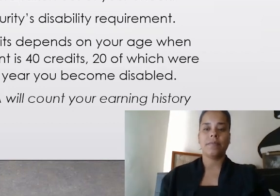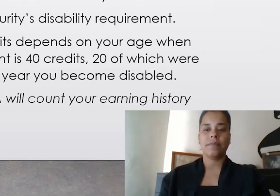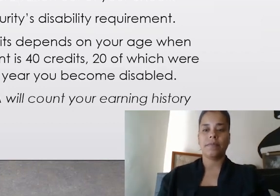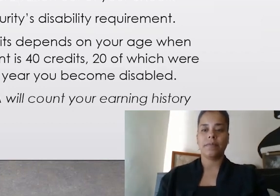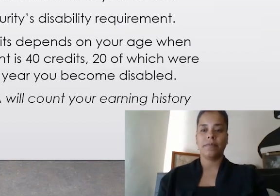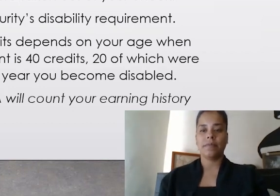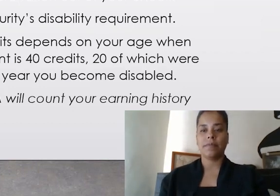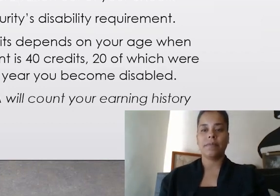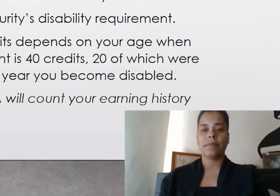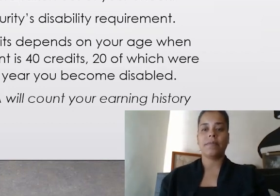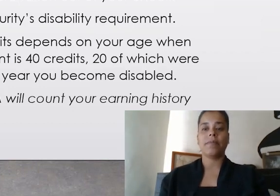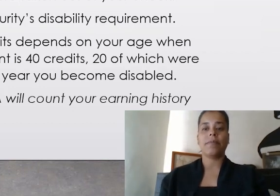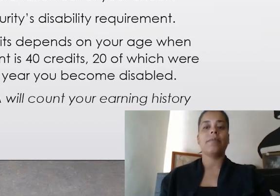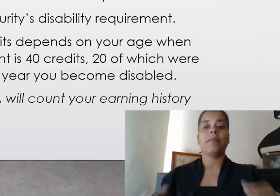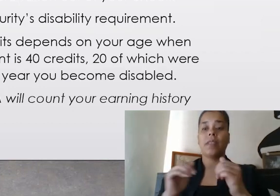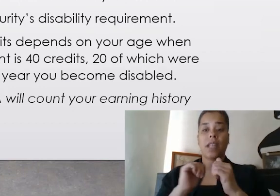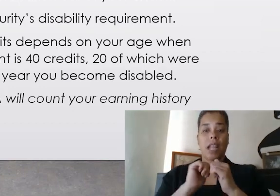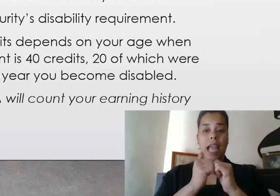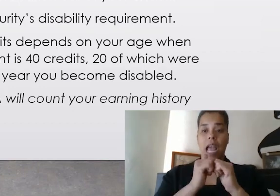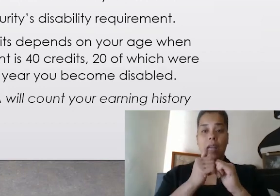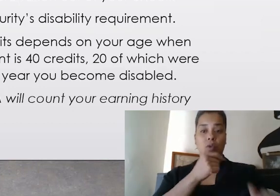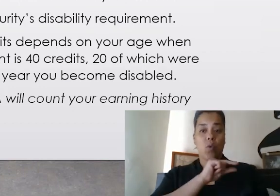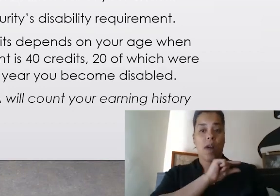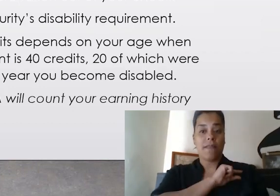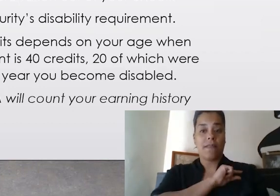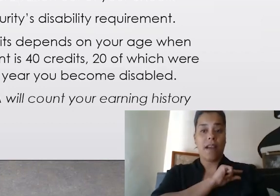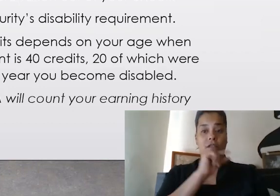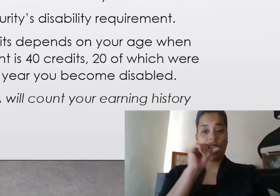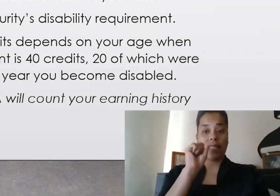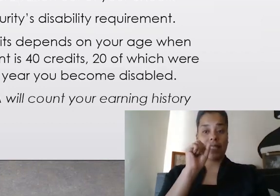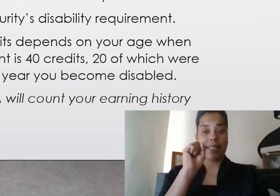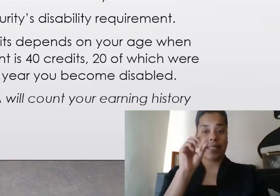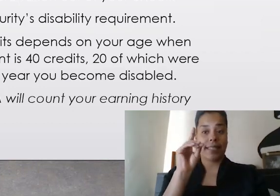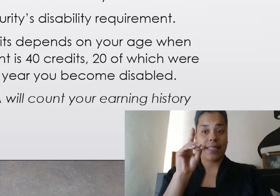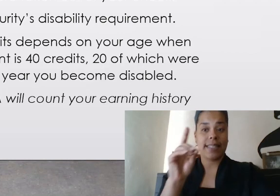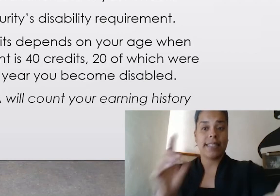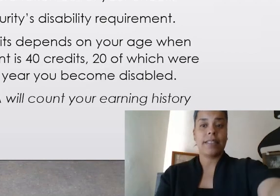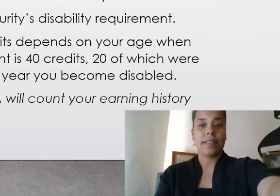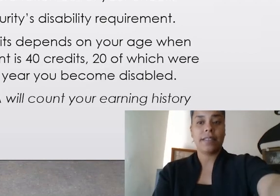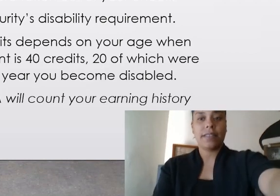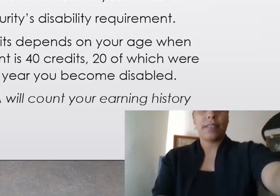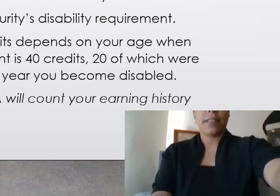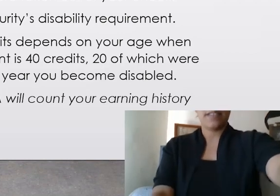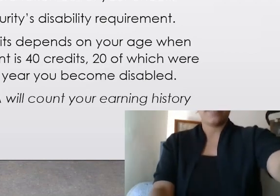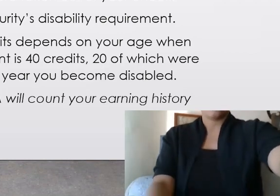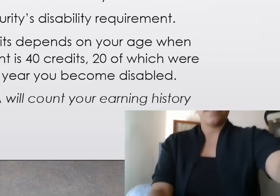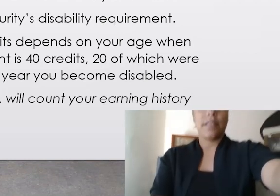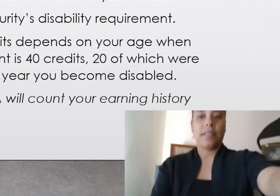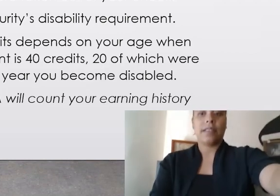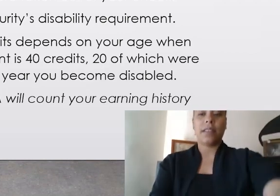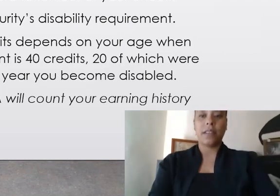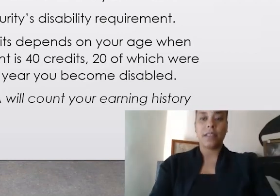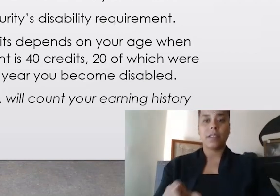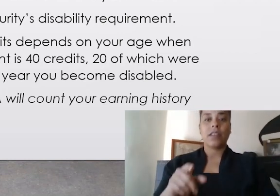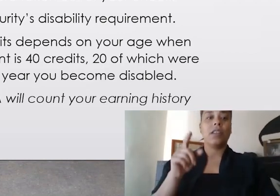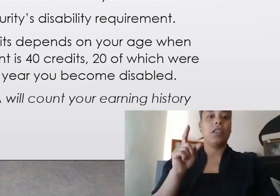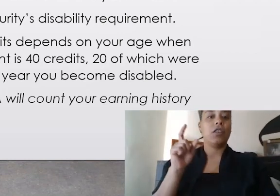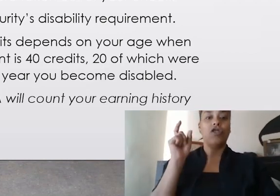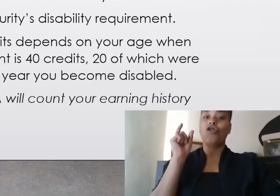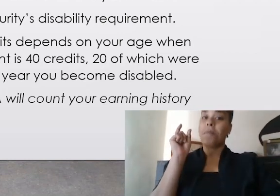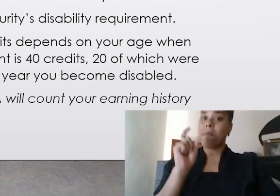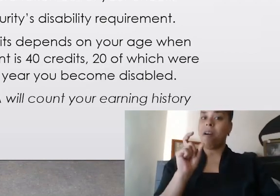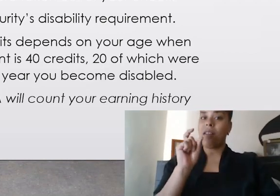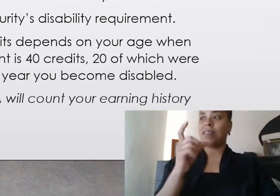on. To qualify for SSD, you must have work jobs where Social Security tax were taken out of your